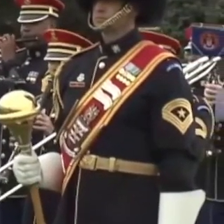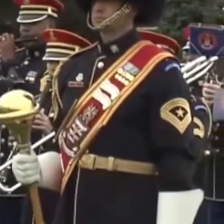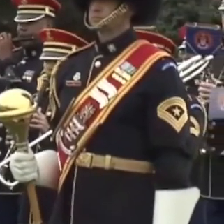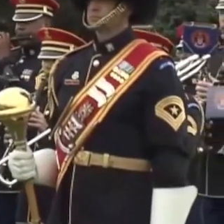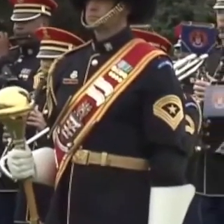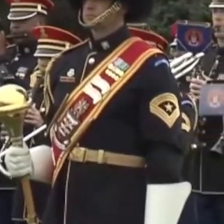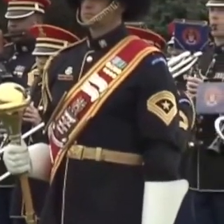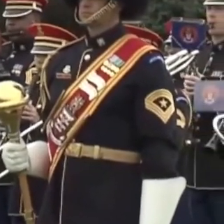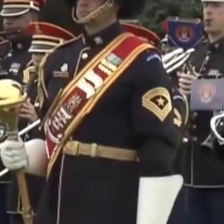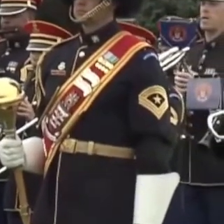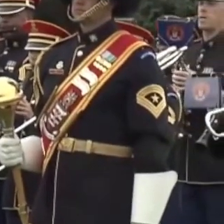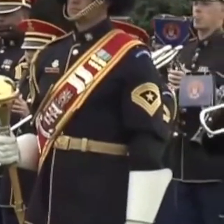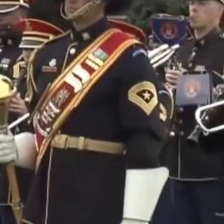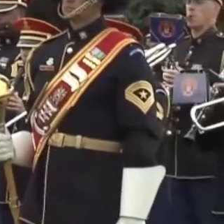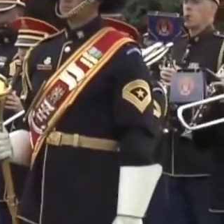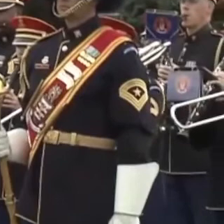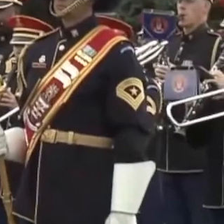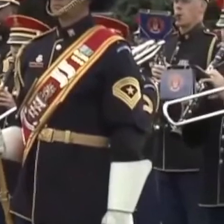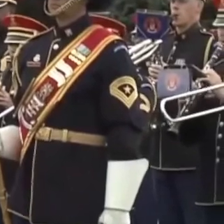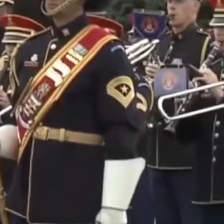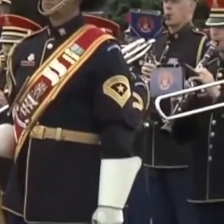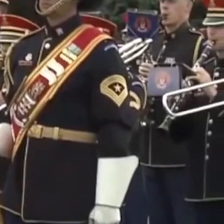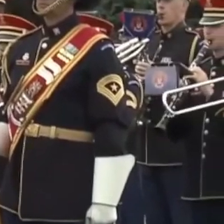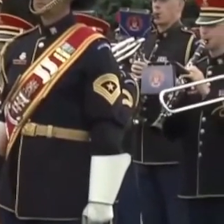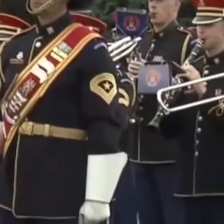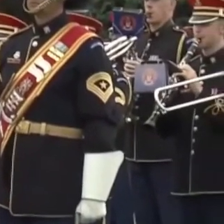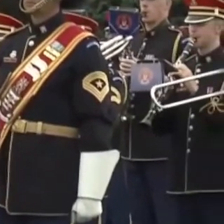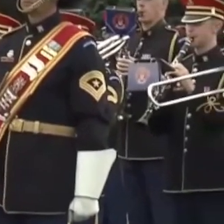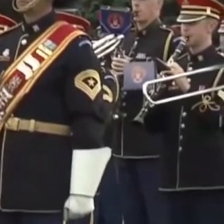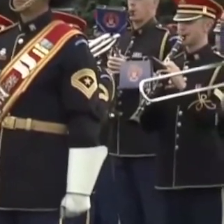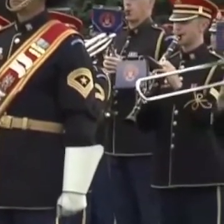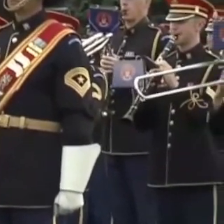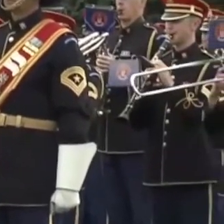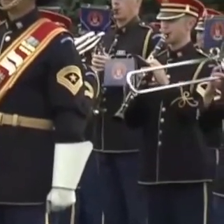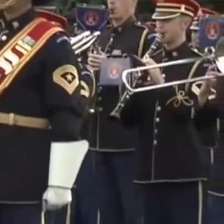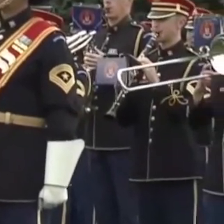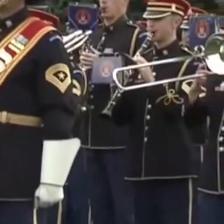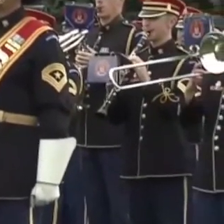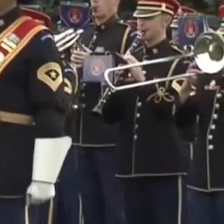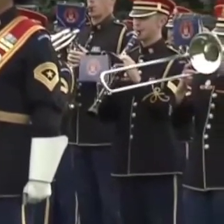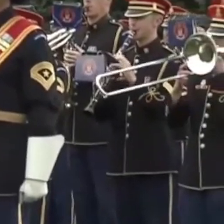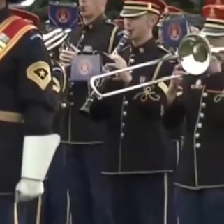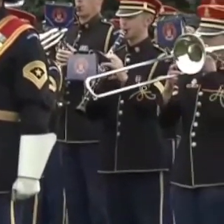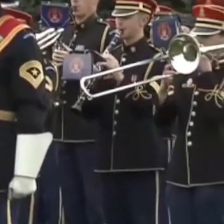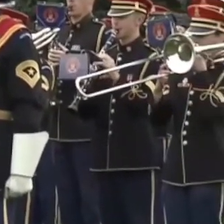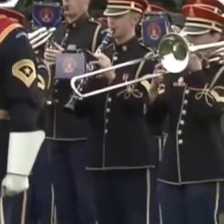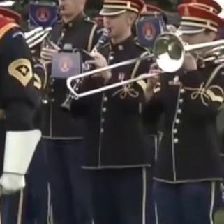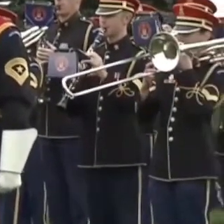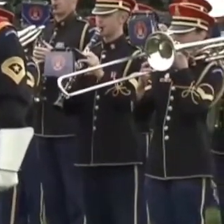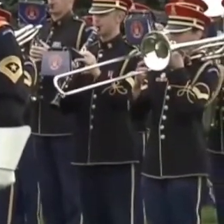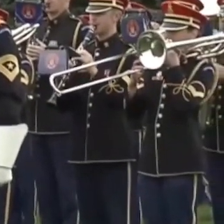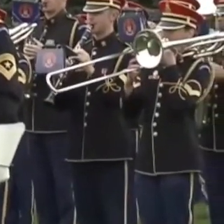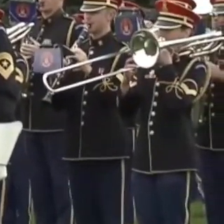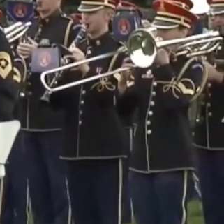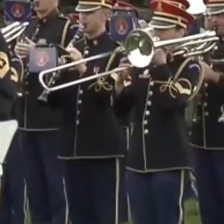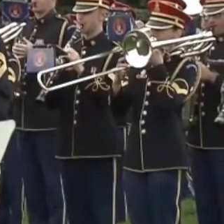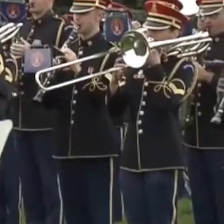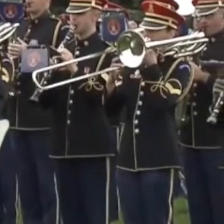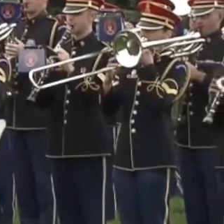and gentlemen, please remain standing for the playing of the songs of the armed services. The United States Coast